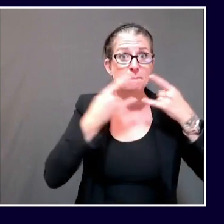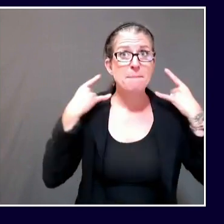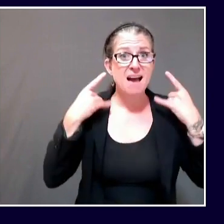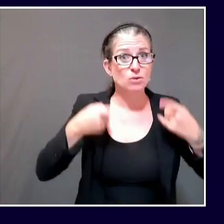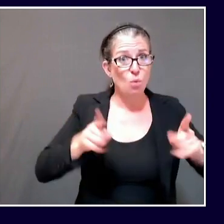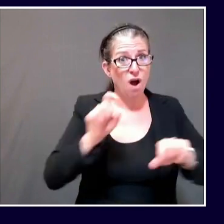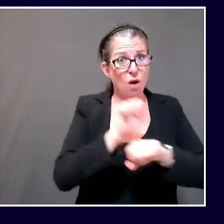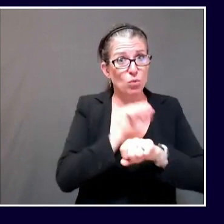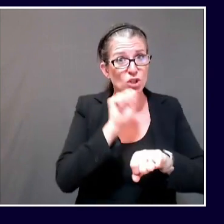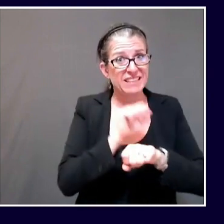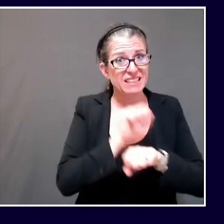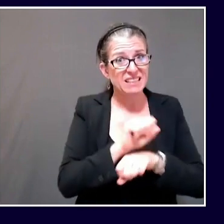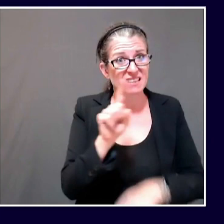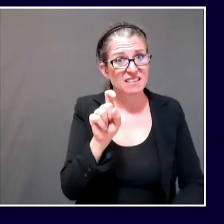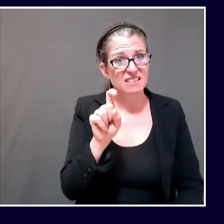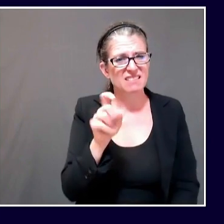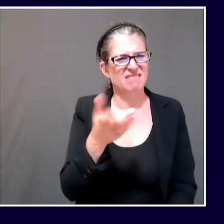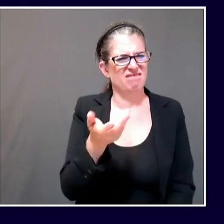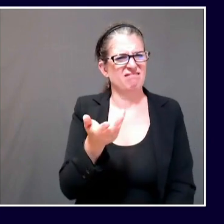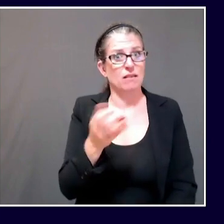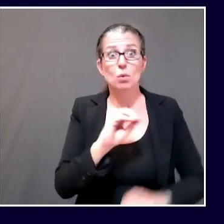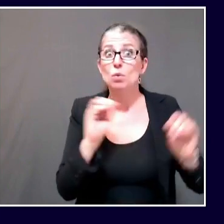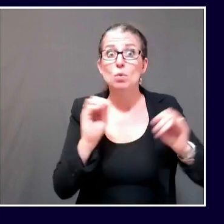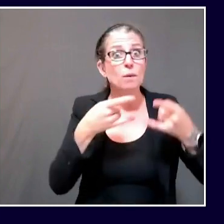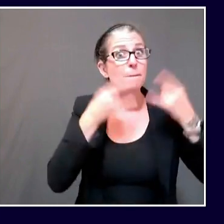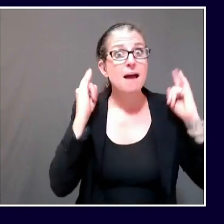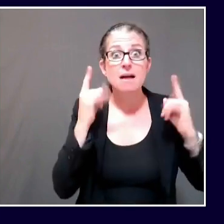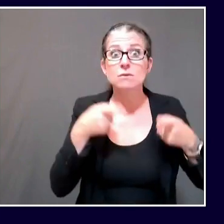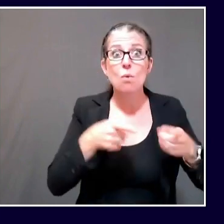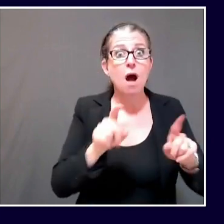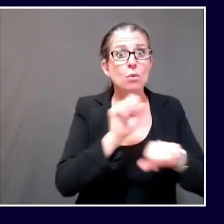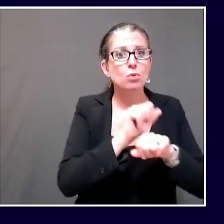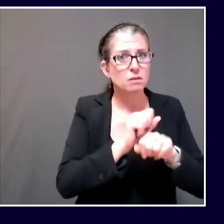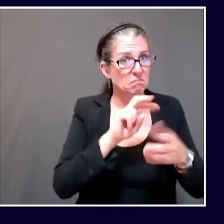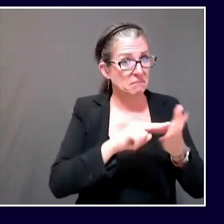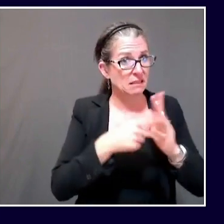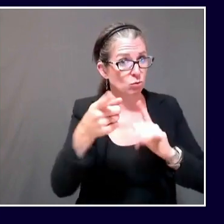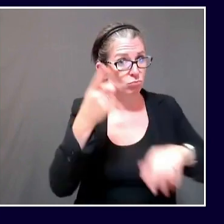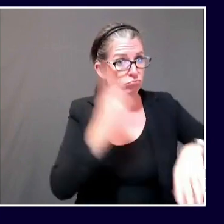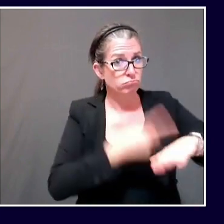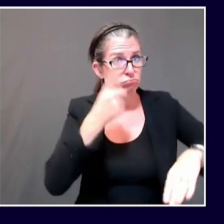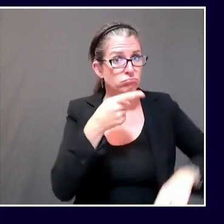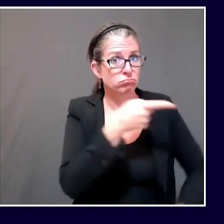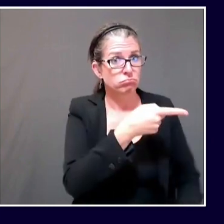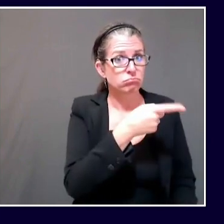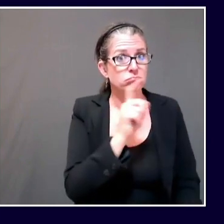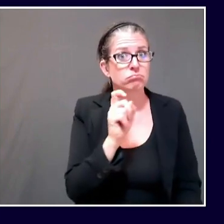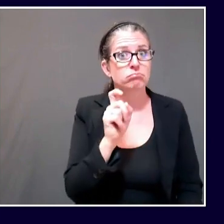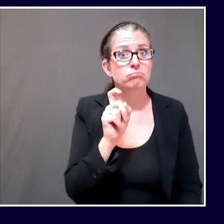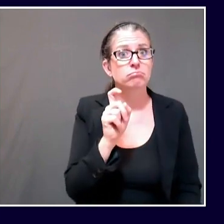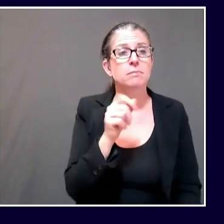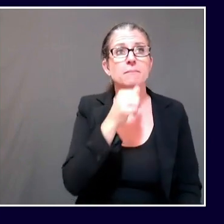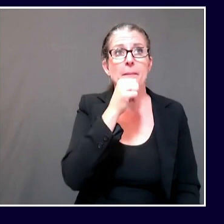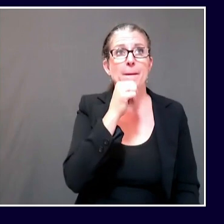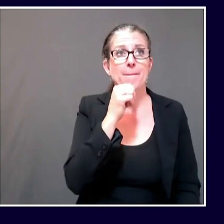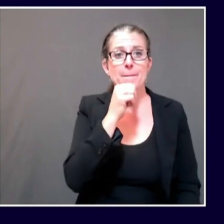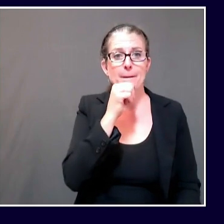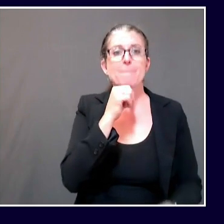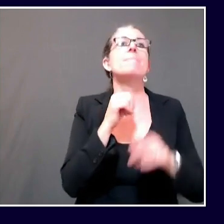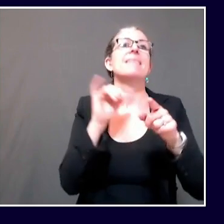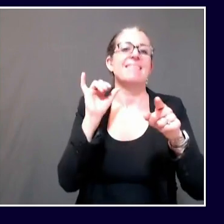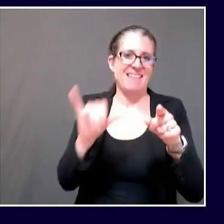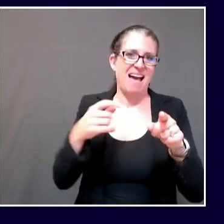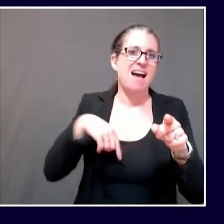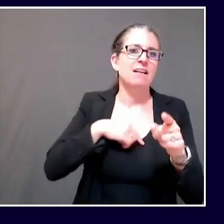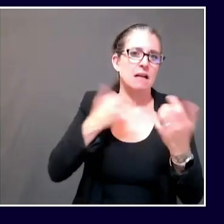there be consequences because of all the people that they infected? Sure. So that's part of the investigation that we're working with